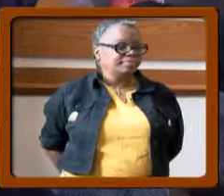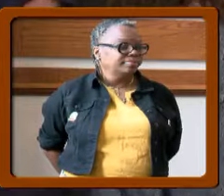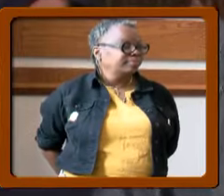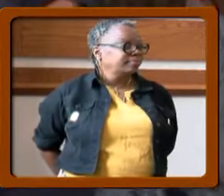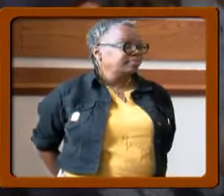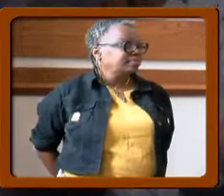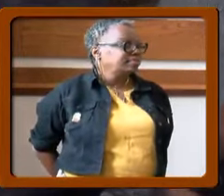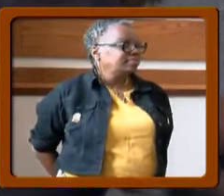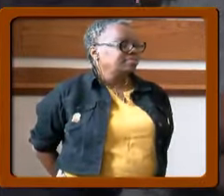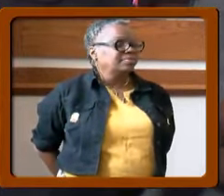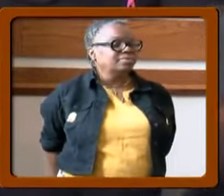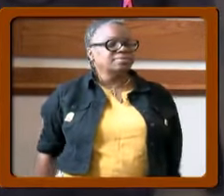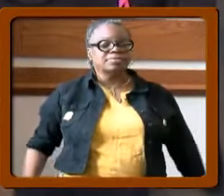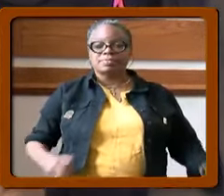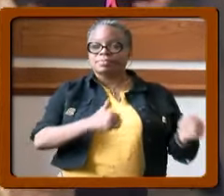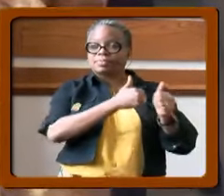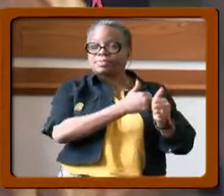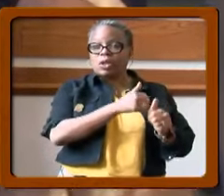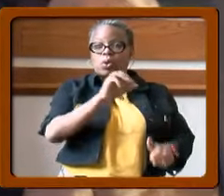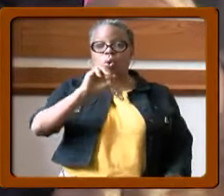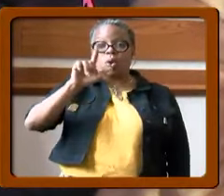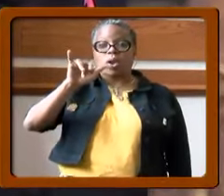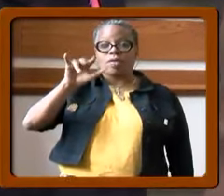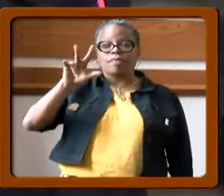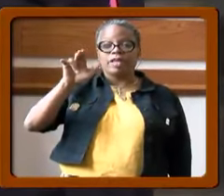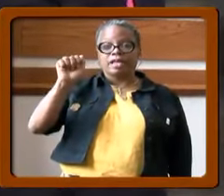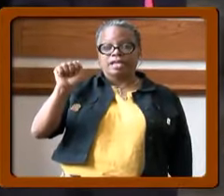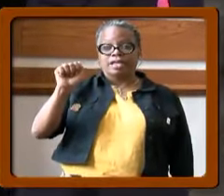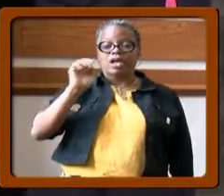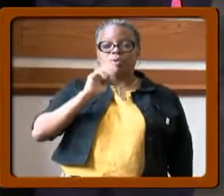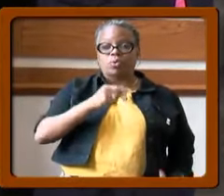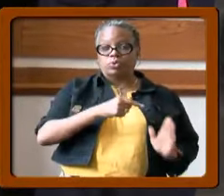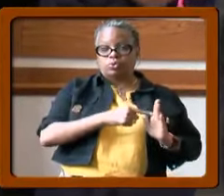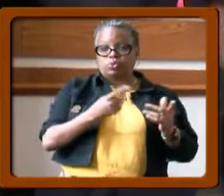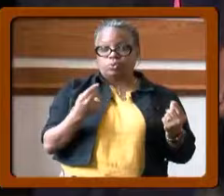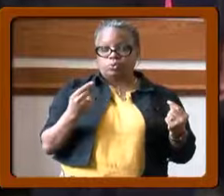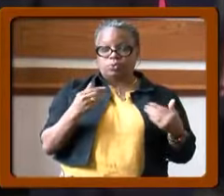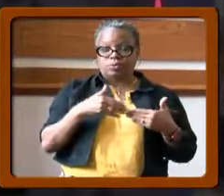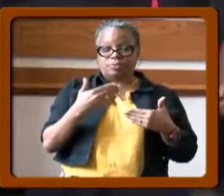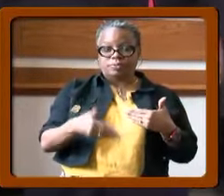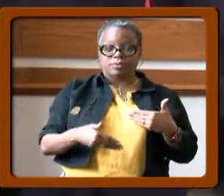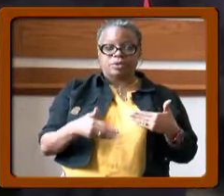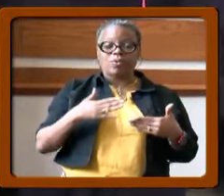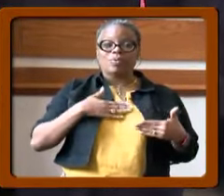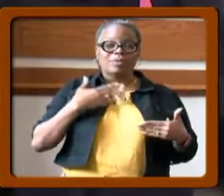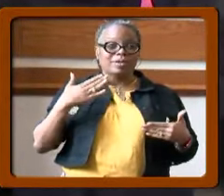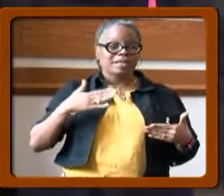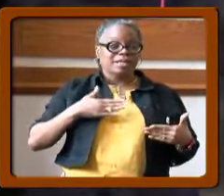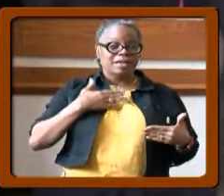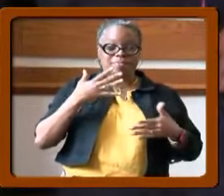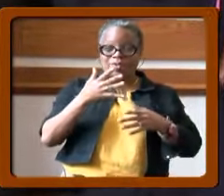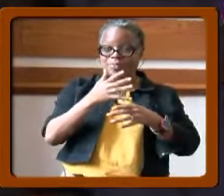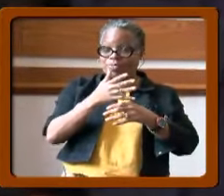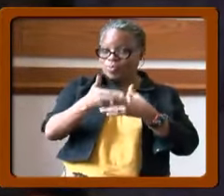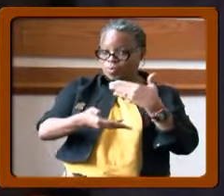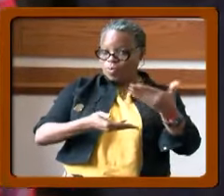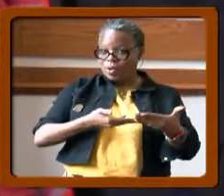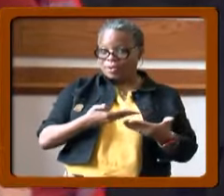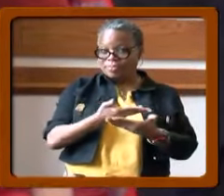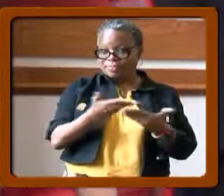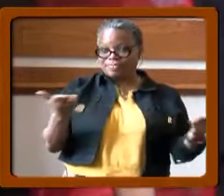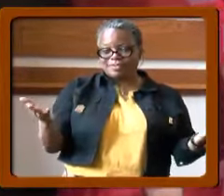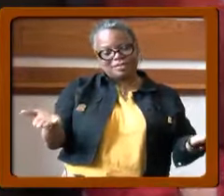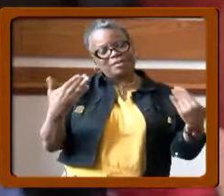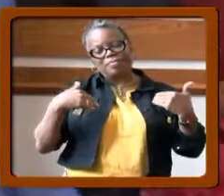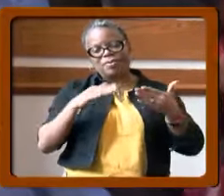Follow Reverend Olivia Maxwell. She'll show you what's next. we will gladly receive you.